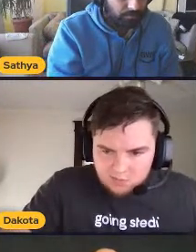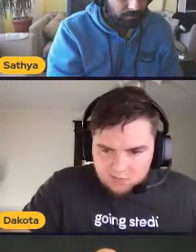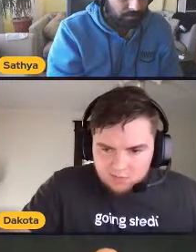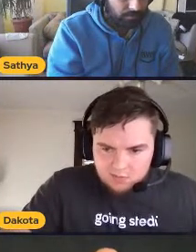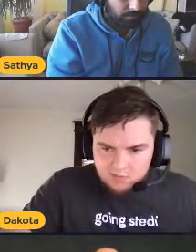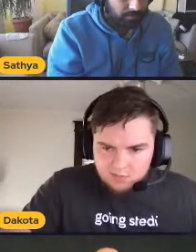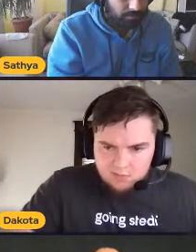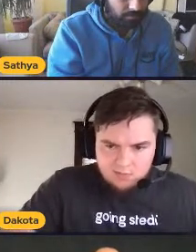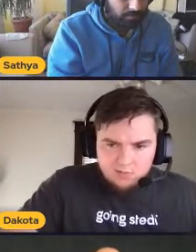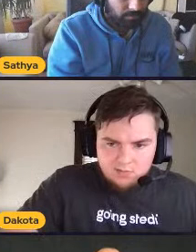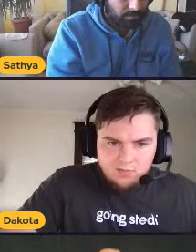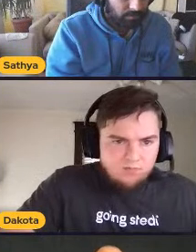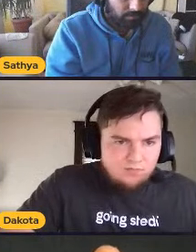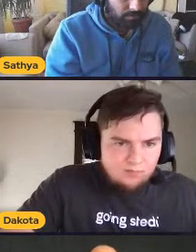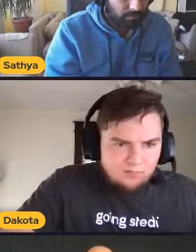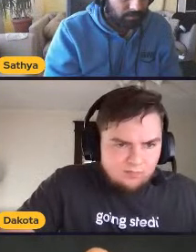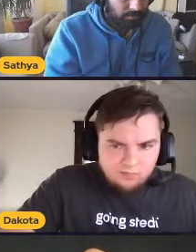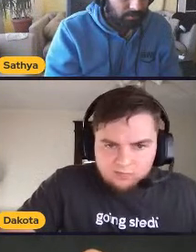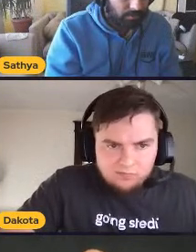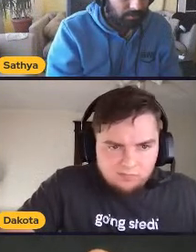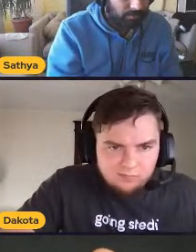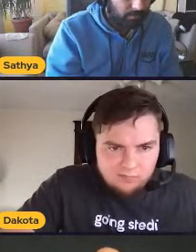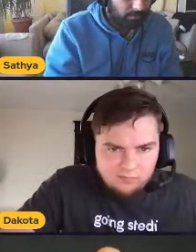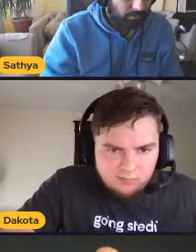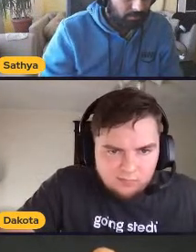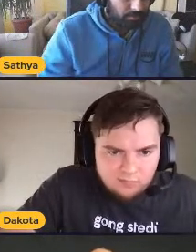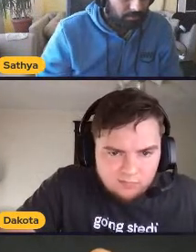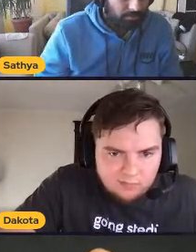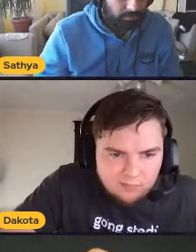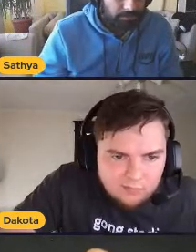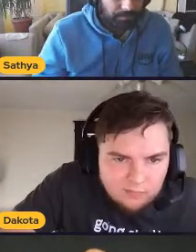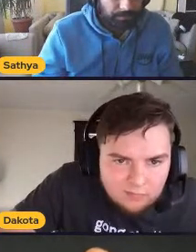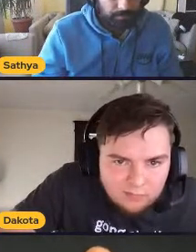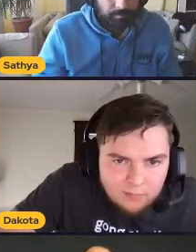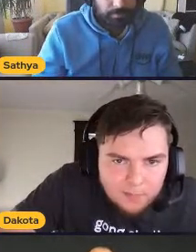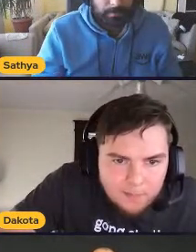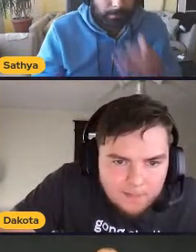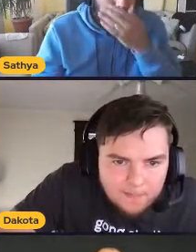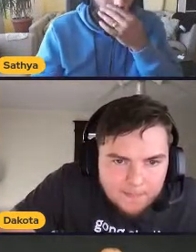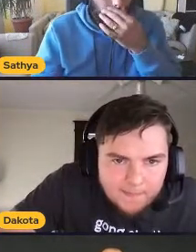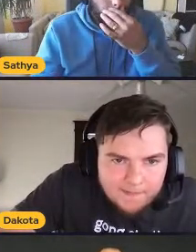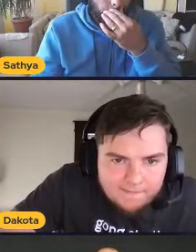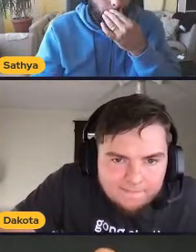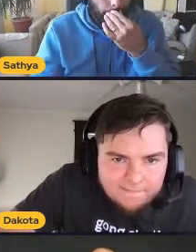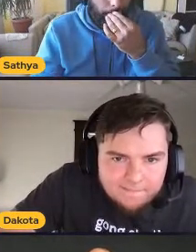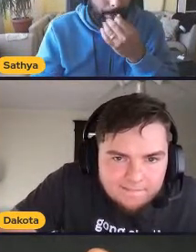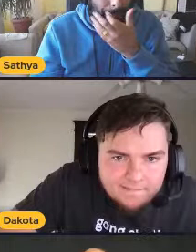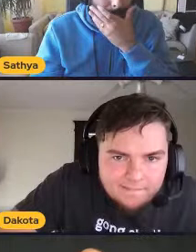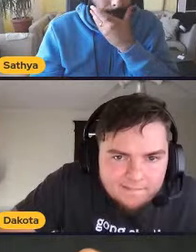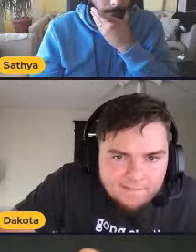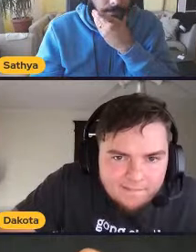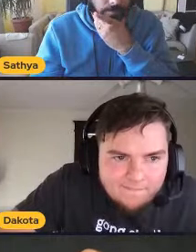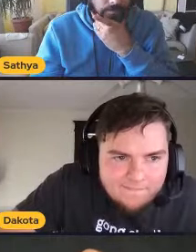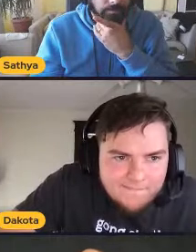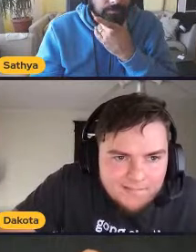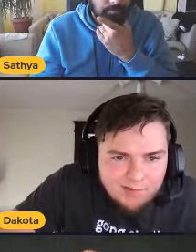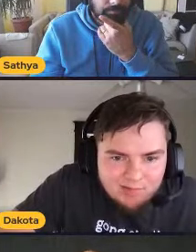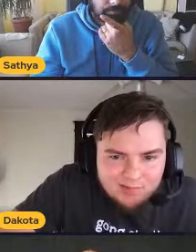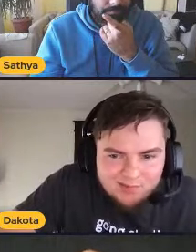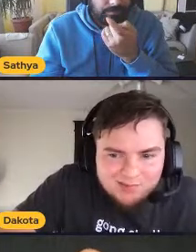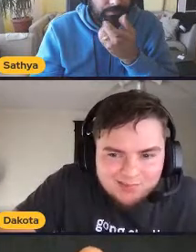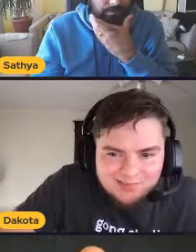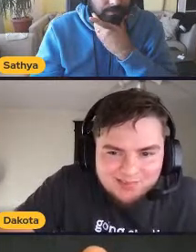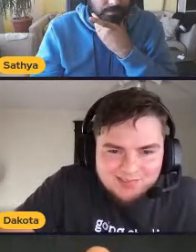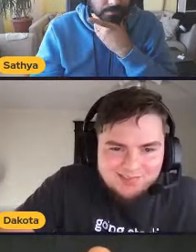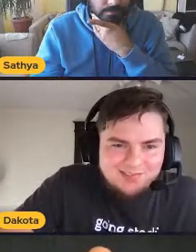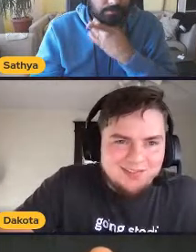direction of a new tool. If you'd be willing to take 30 to 45 minutes of your time in late May to give me some feedback, please go on